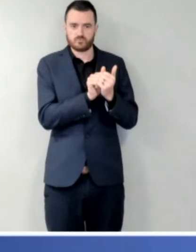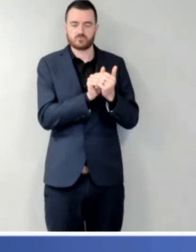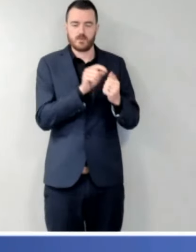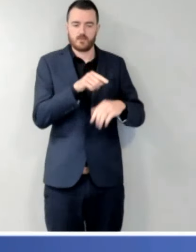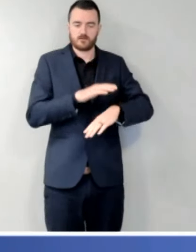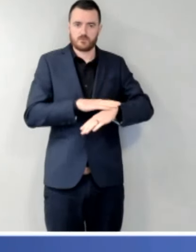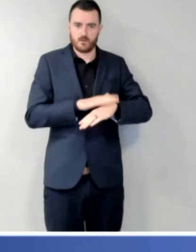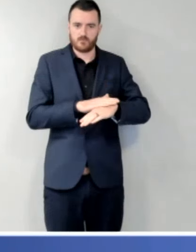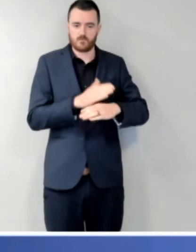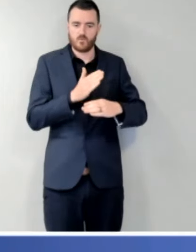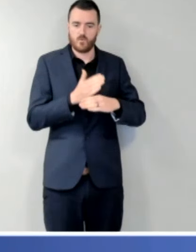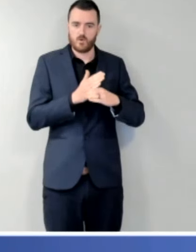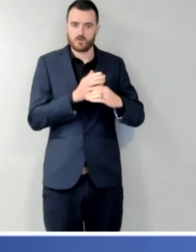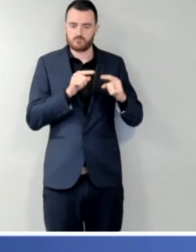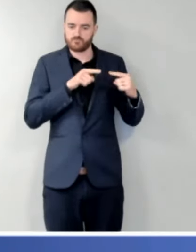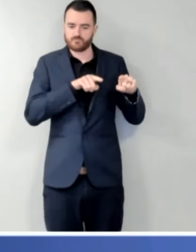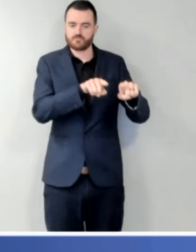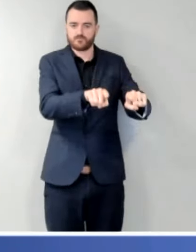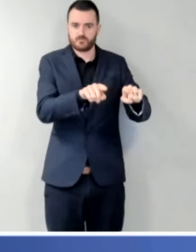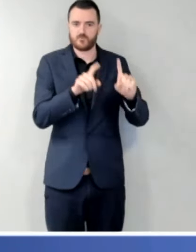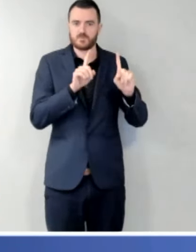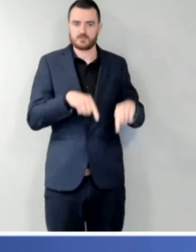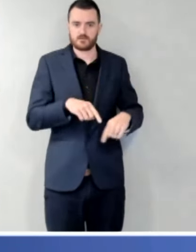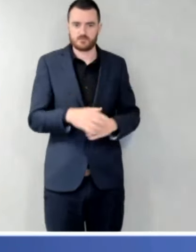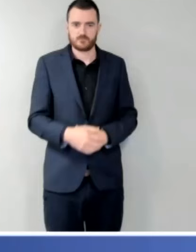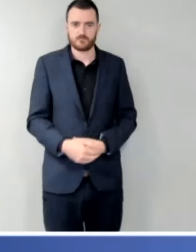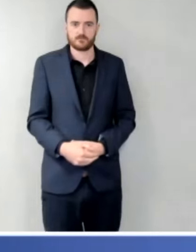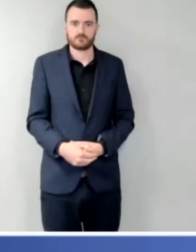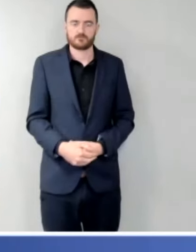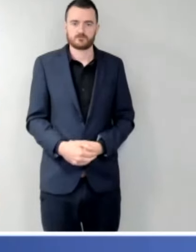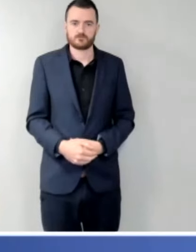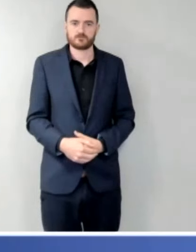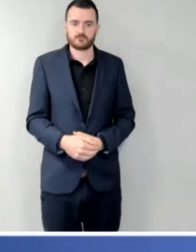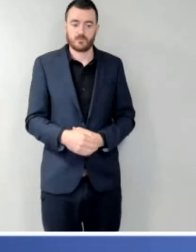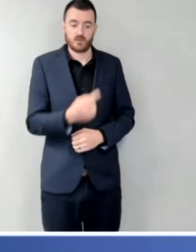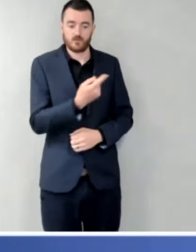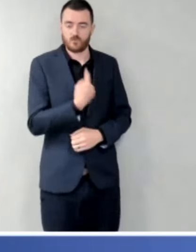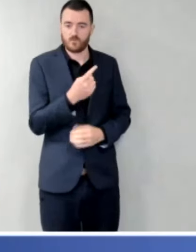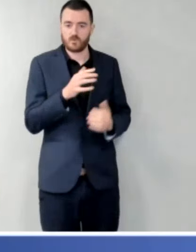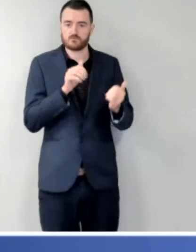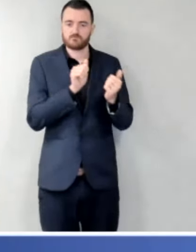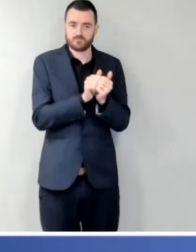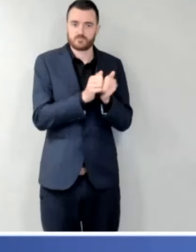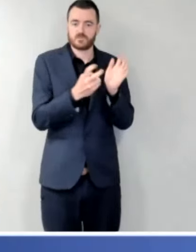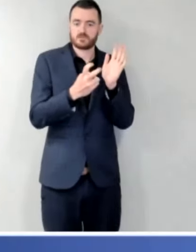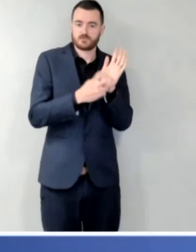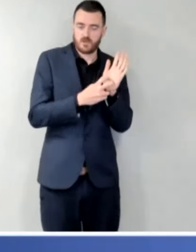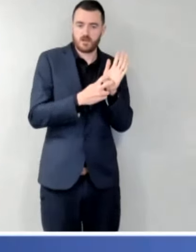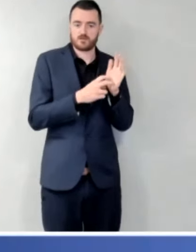in tandem from the outset. And we even signed a treaty to enable Australian